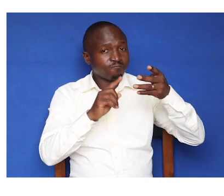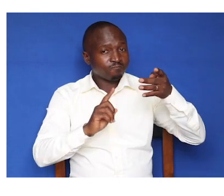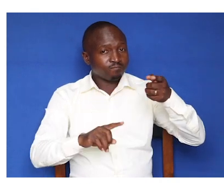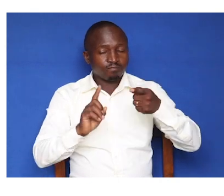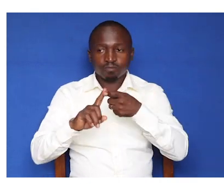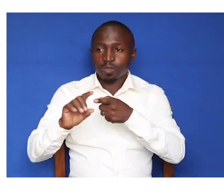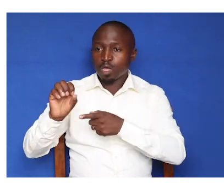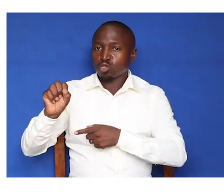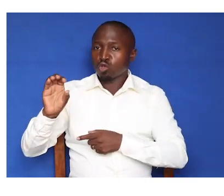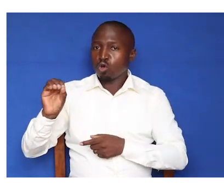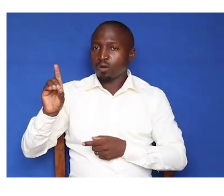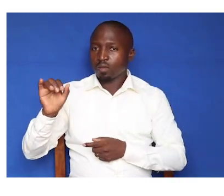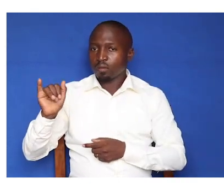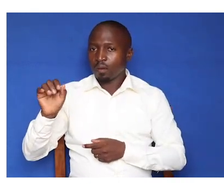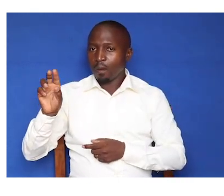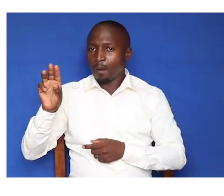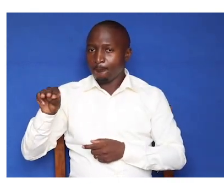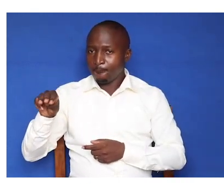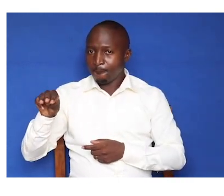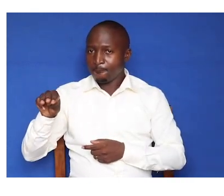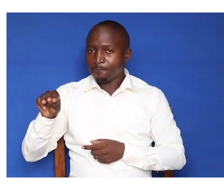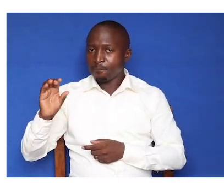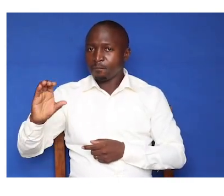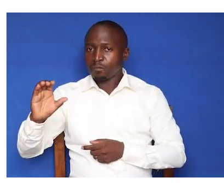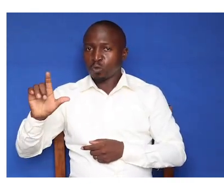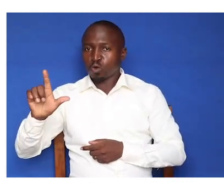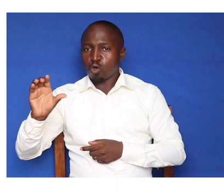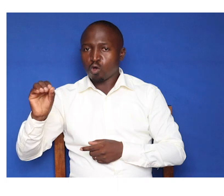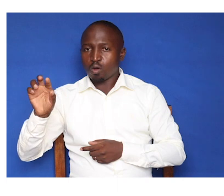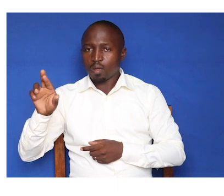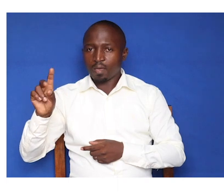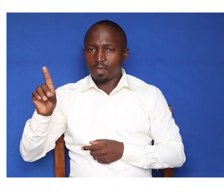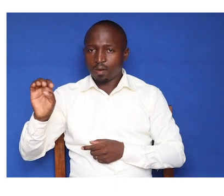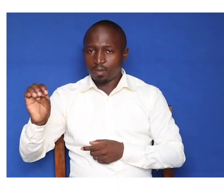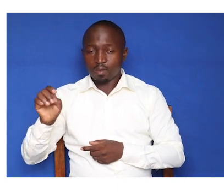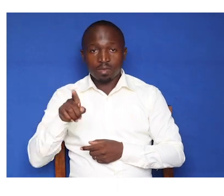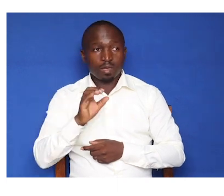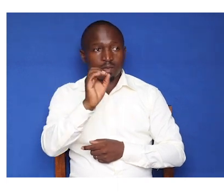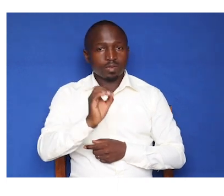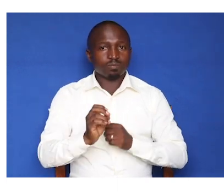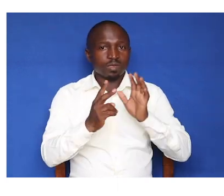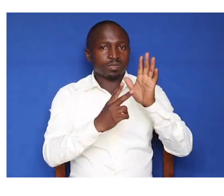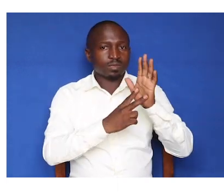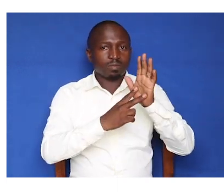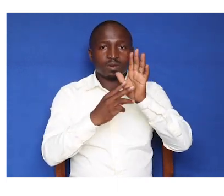sodium chloride, having percentage composition of 78,